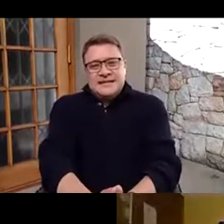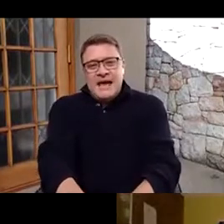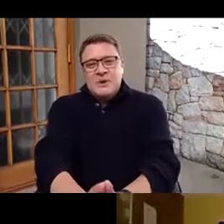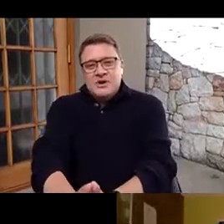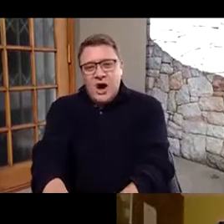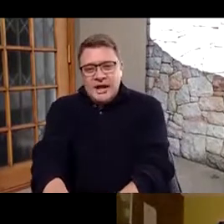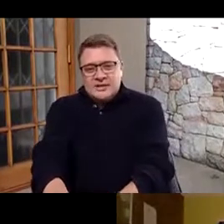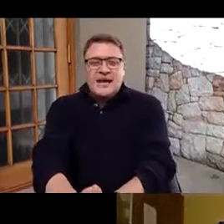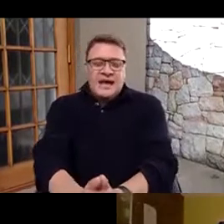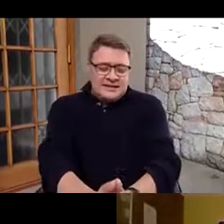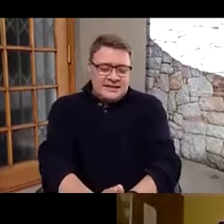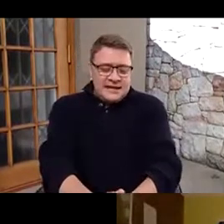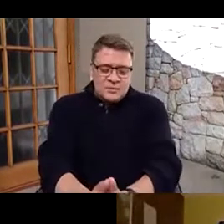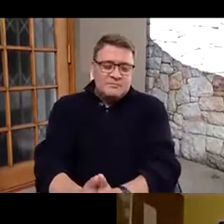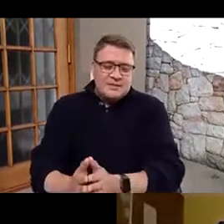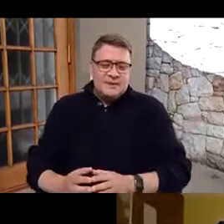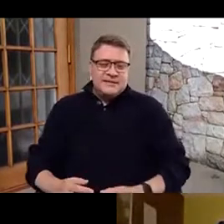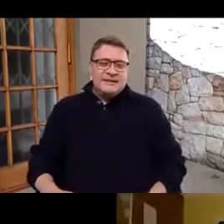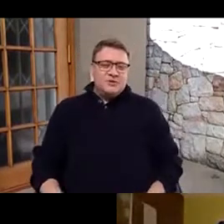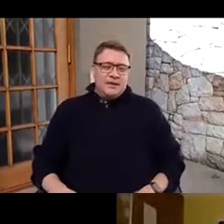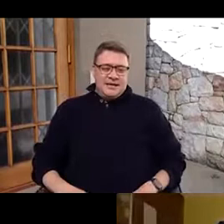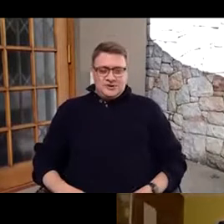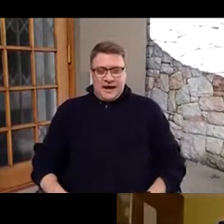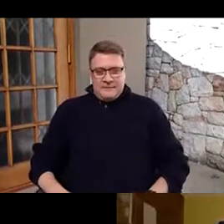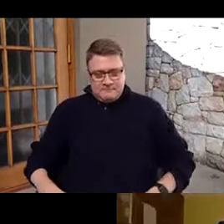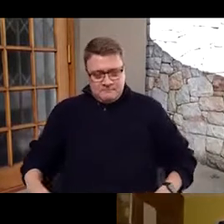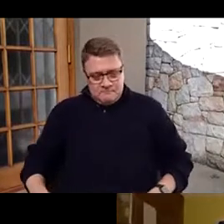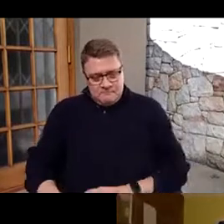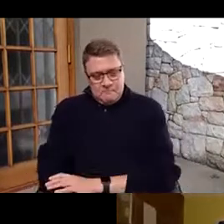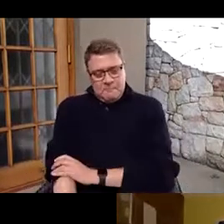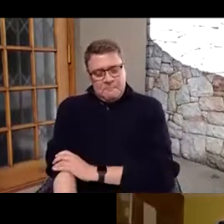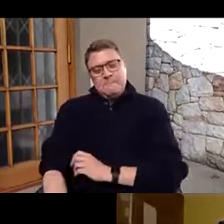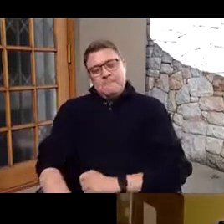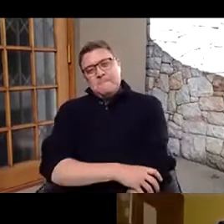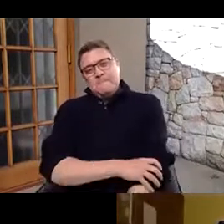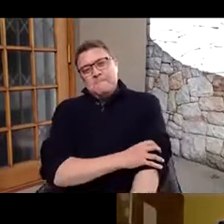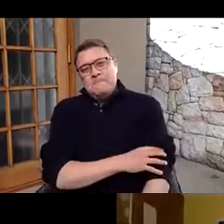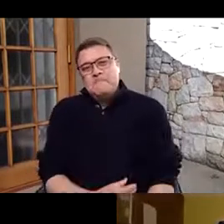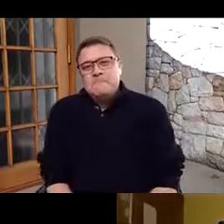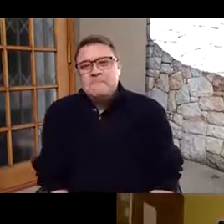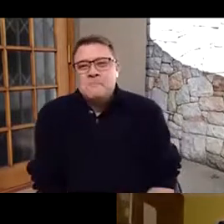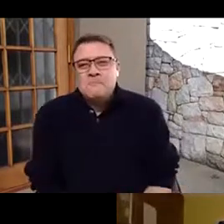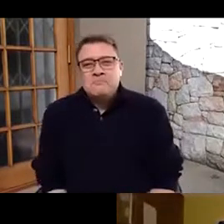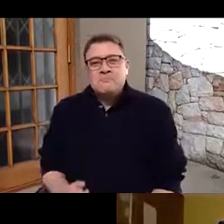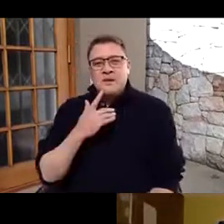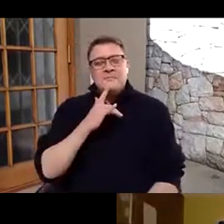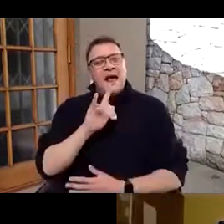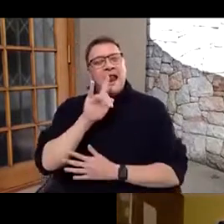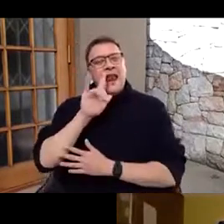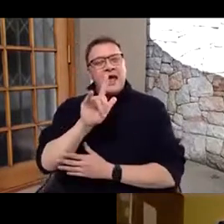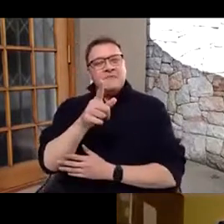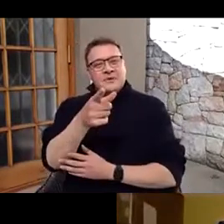the same knowledge. And that's what makes me excited to be here today. I love what you're saying, and I